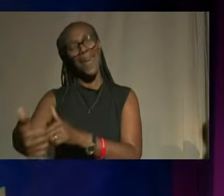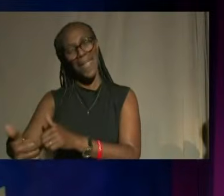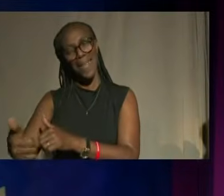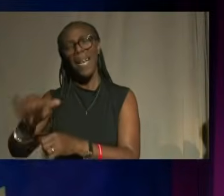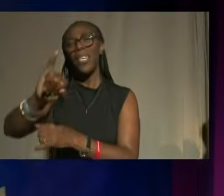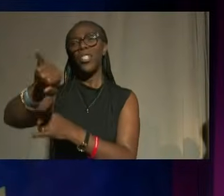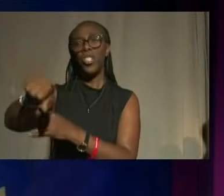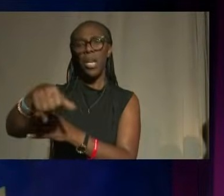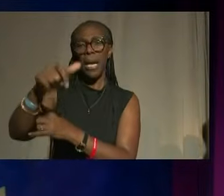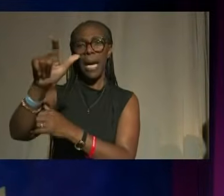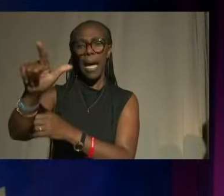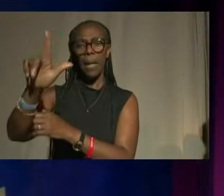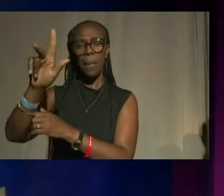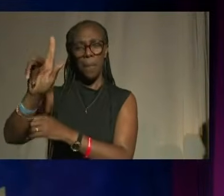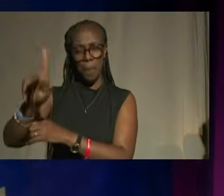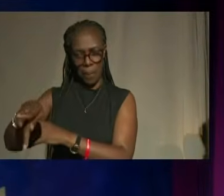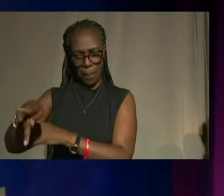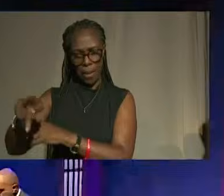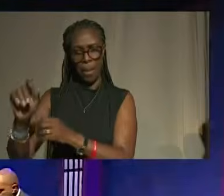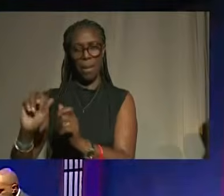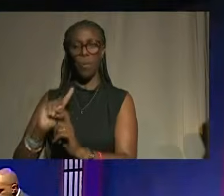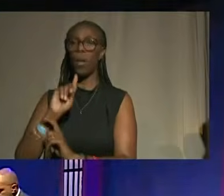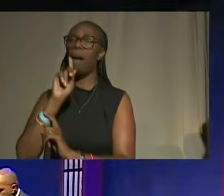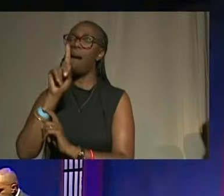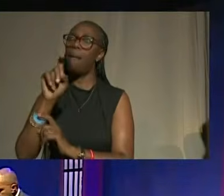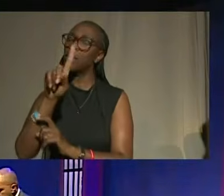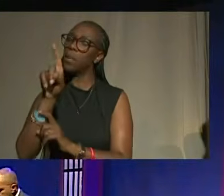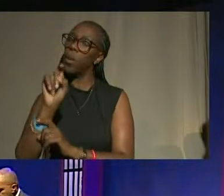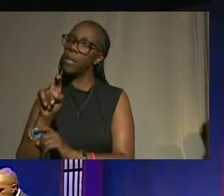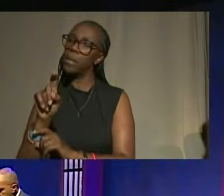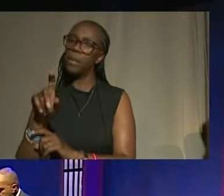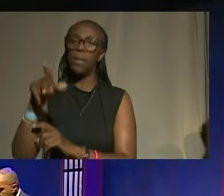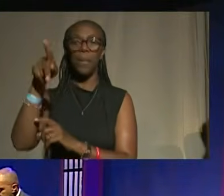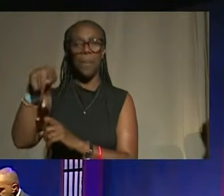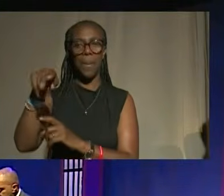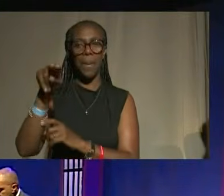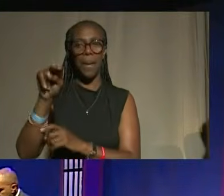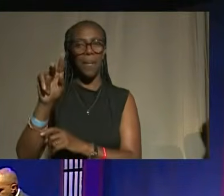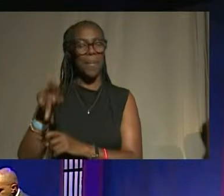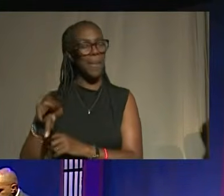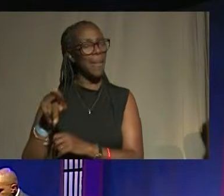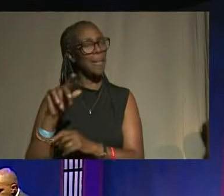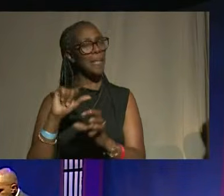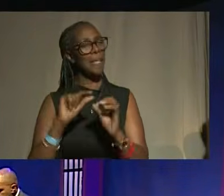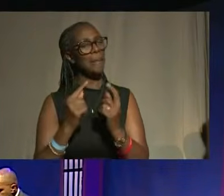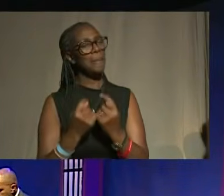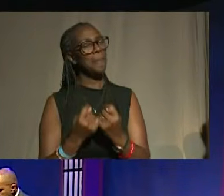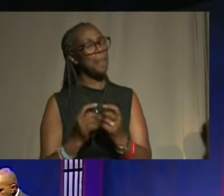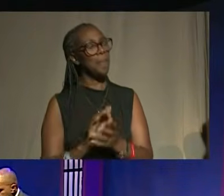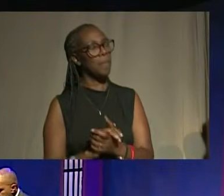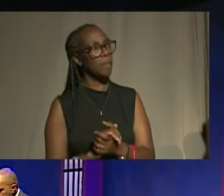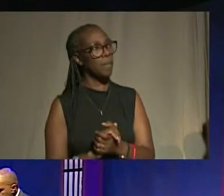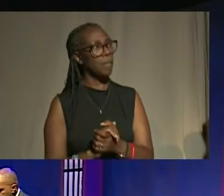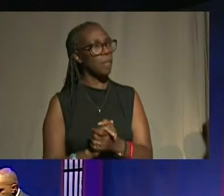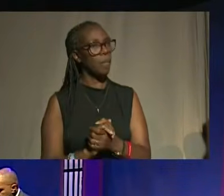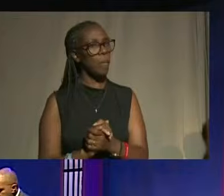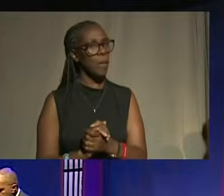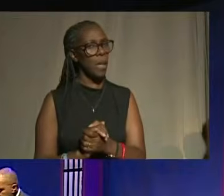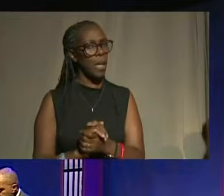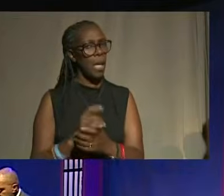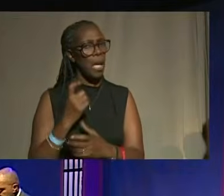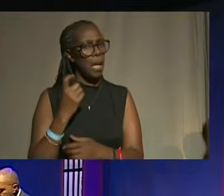a question to Team PNP. Thank you. It is our considered view that